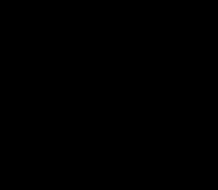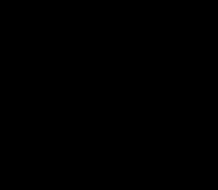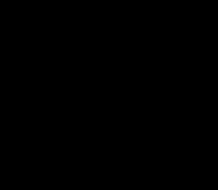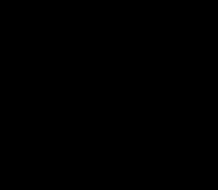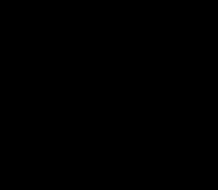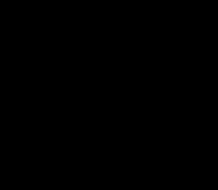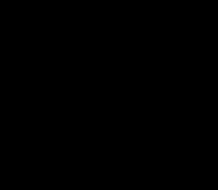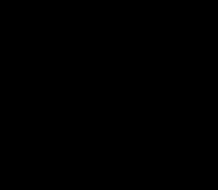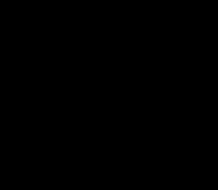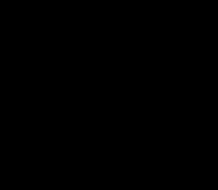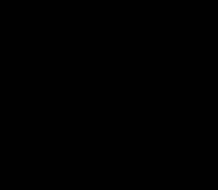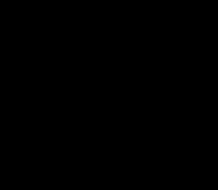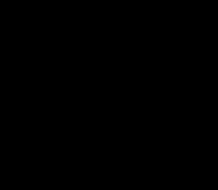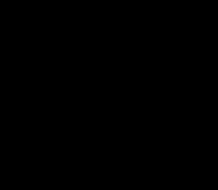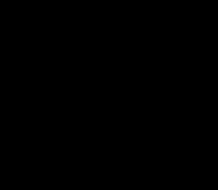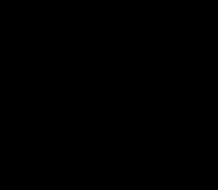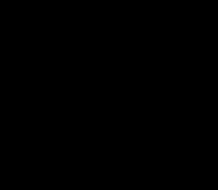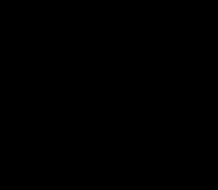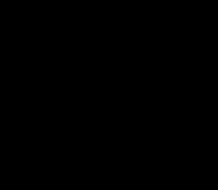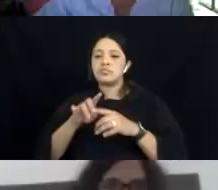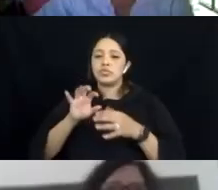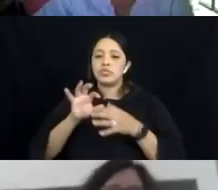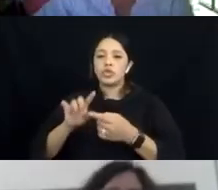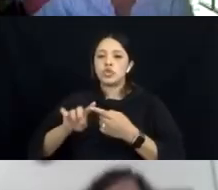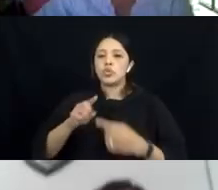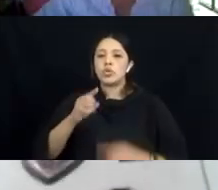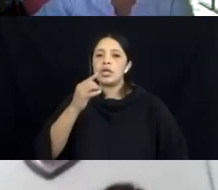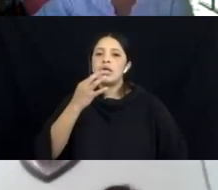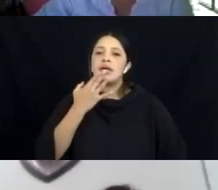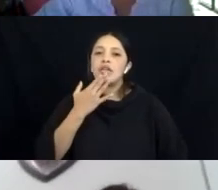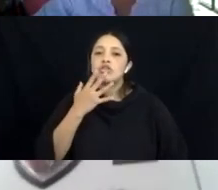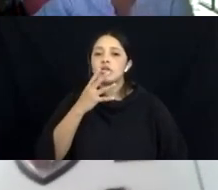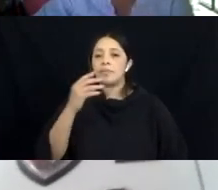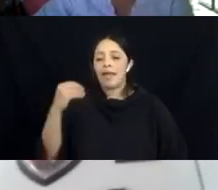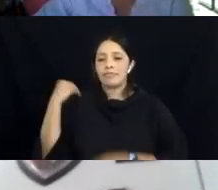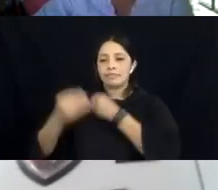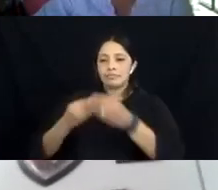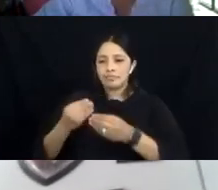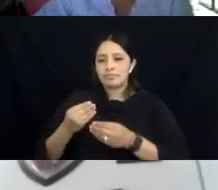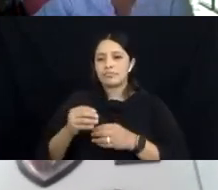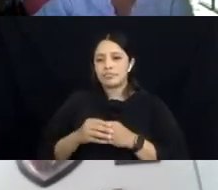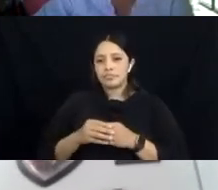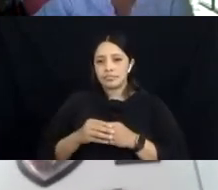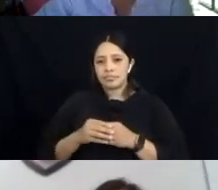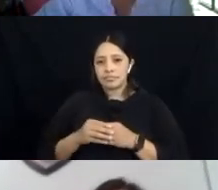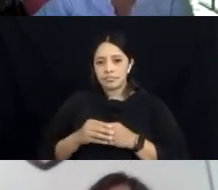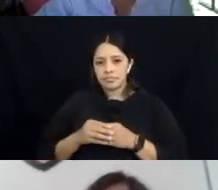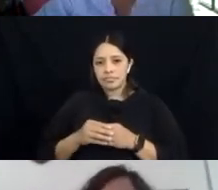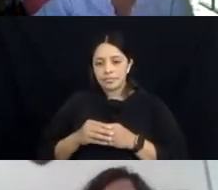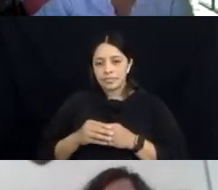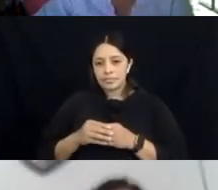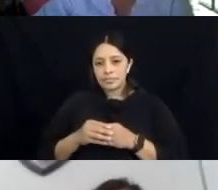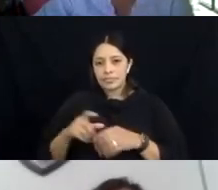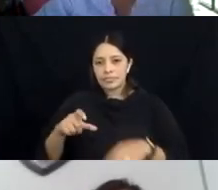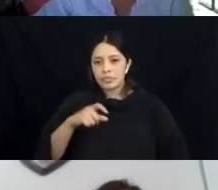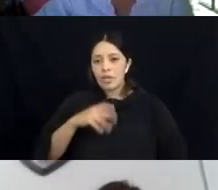colonization and also colorism and the caste system that pushed that forward. So as a Chicana and Chicano, when